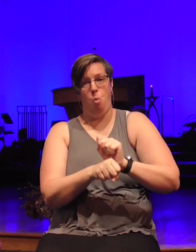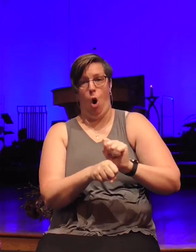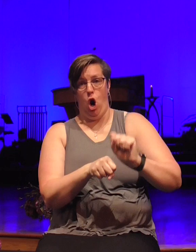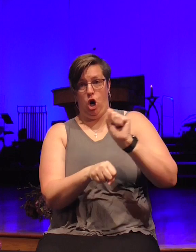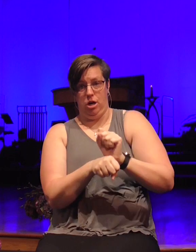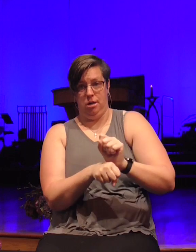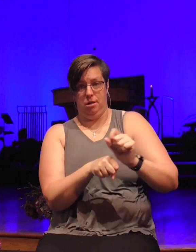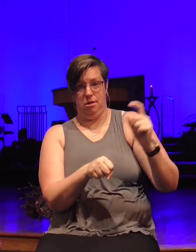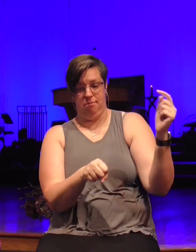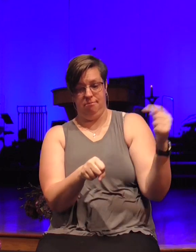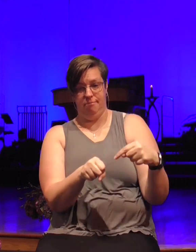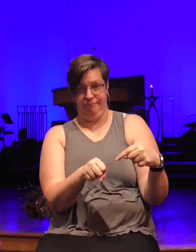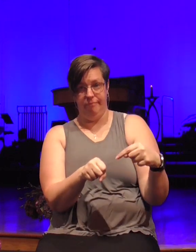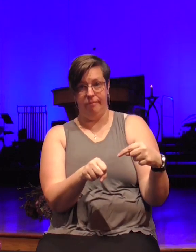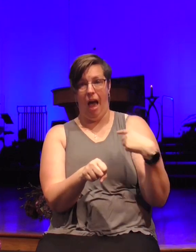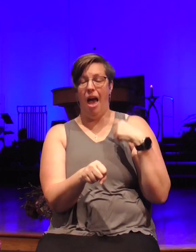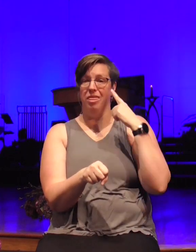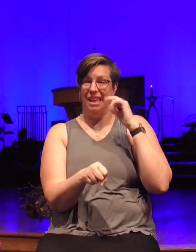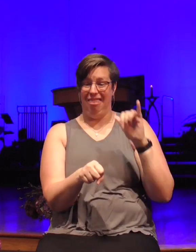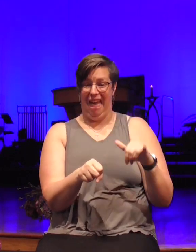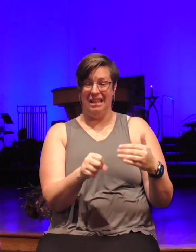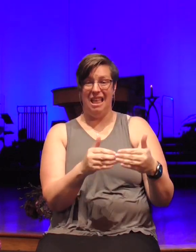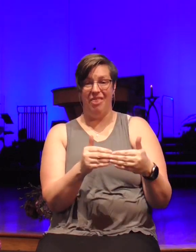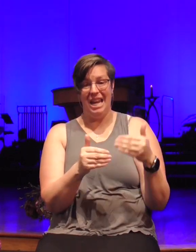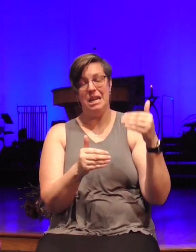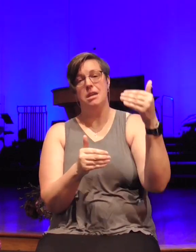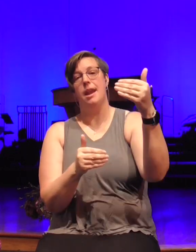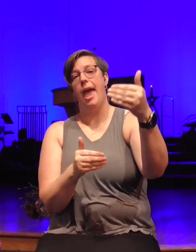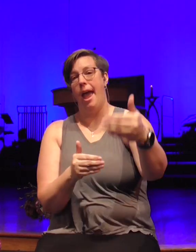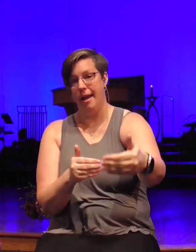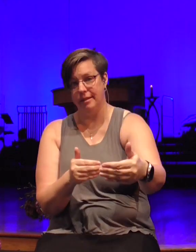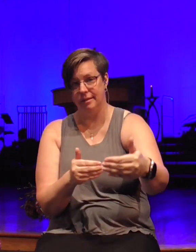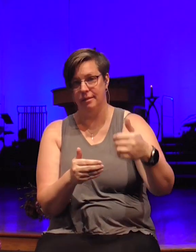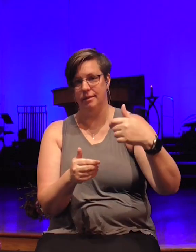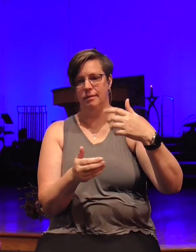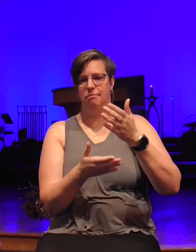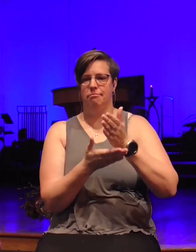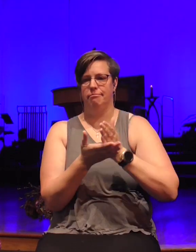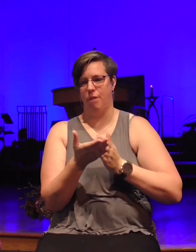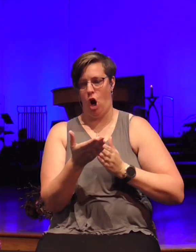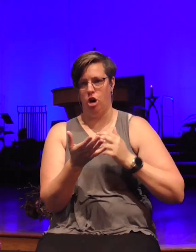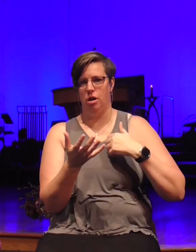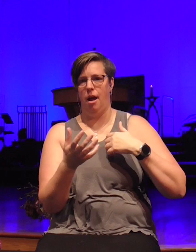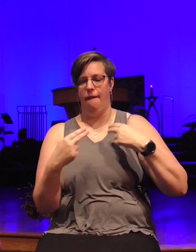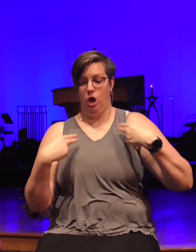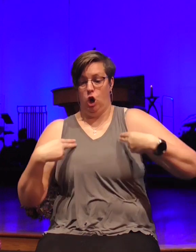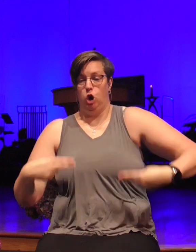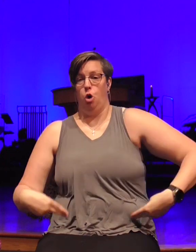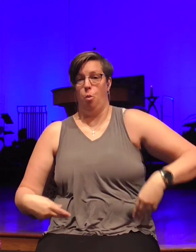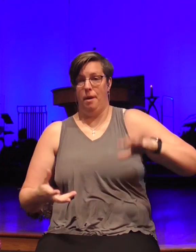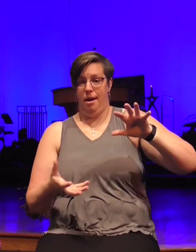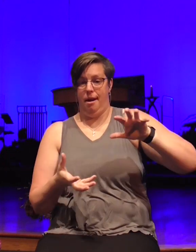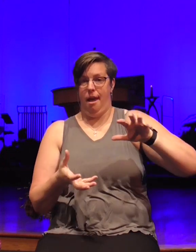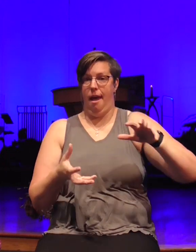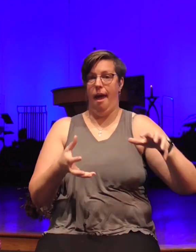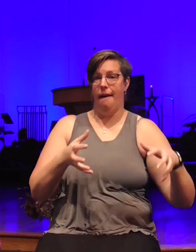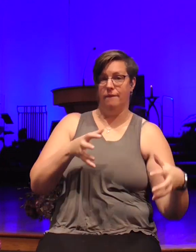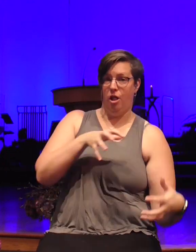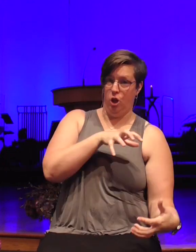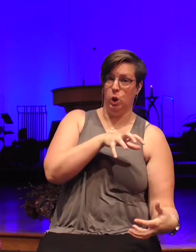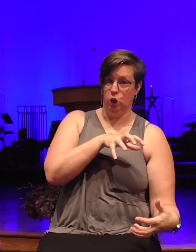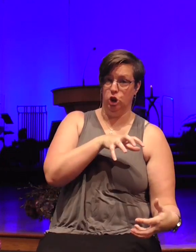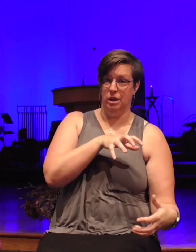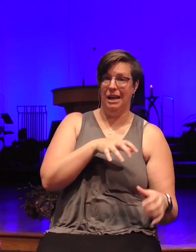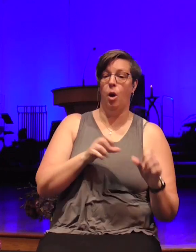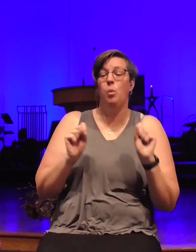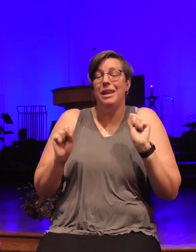believe, the next frontier of human evolution, and we can get there together if we let go of